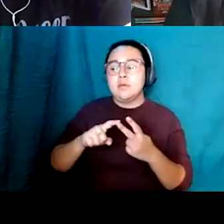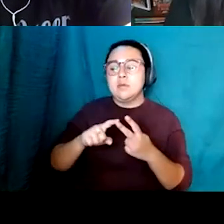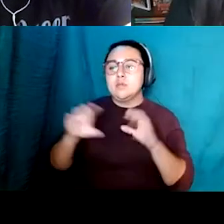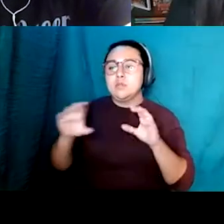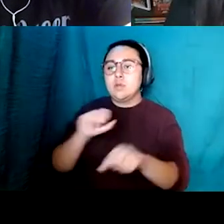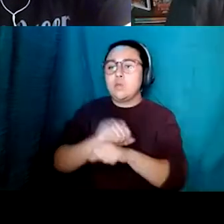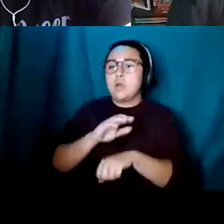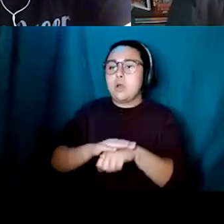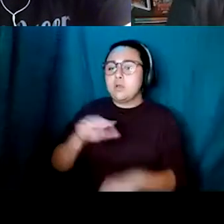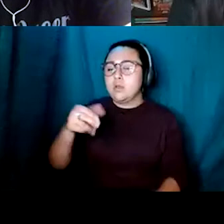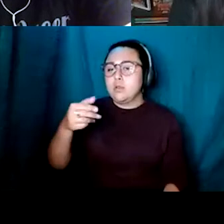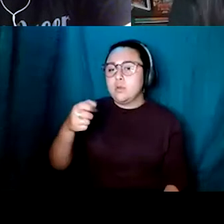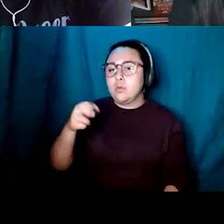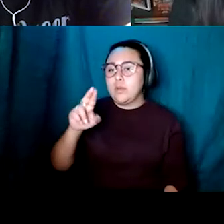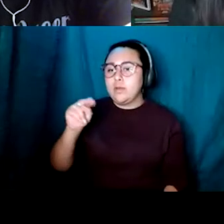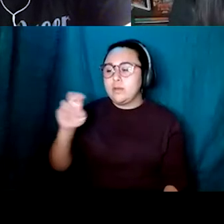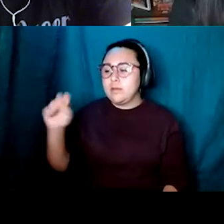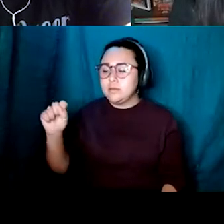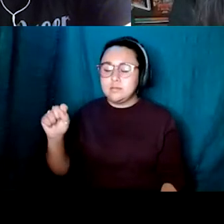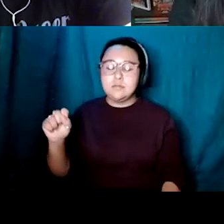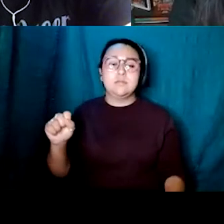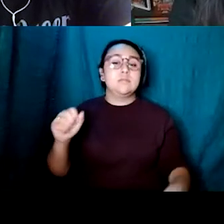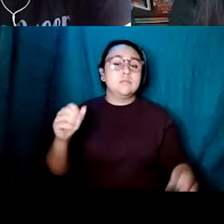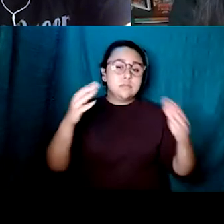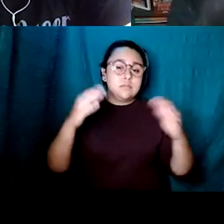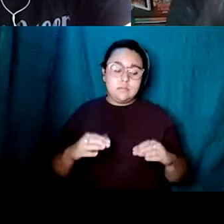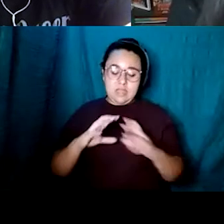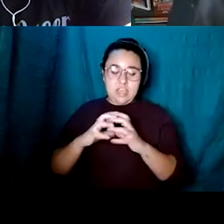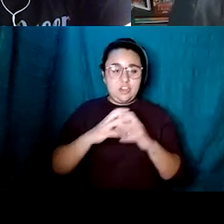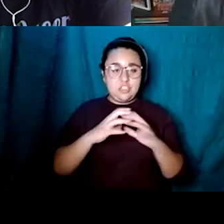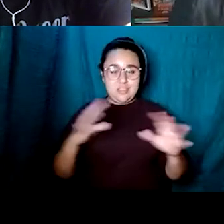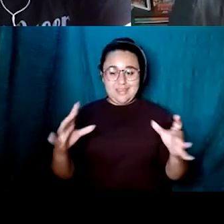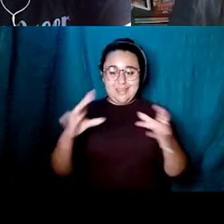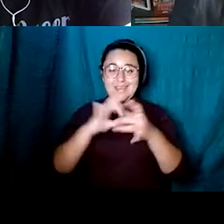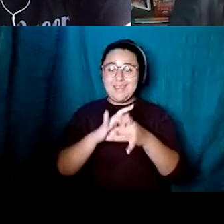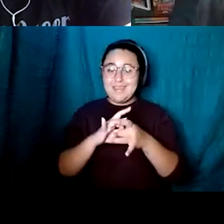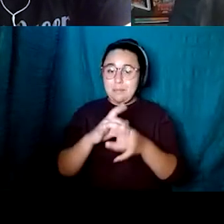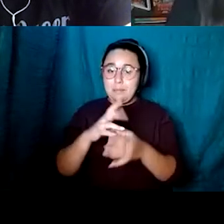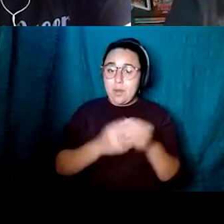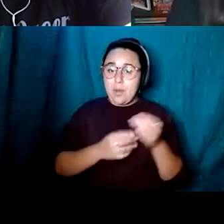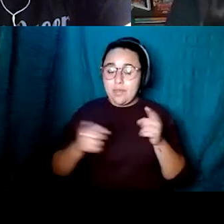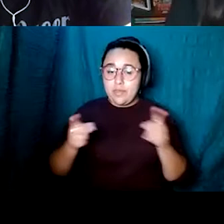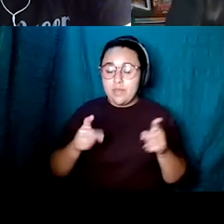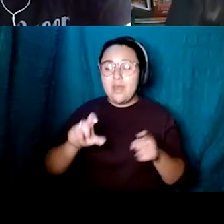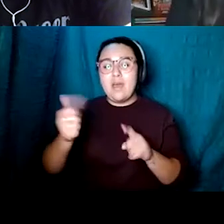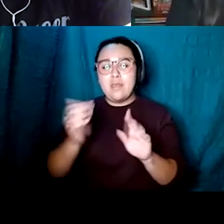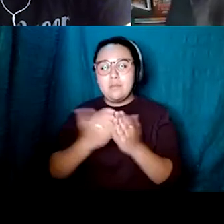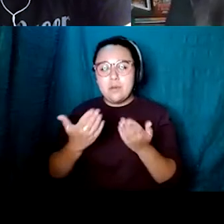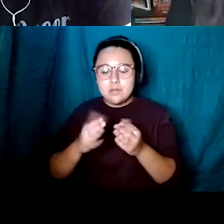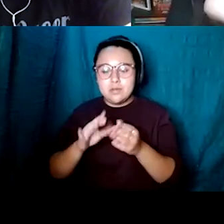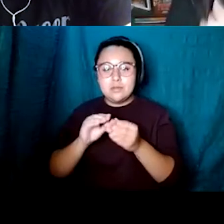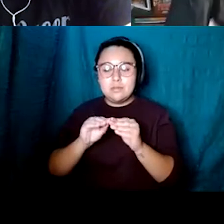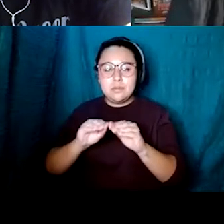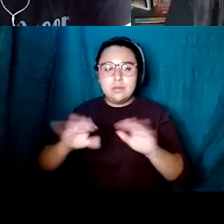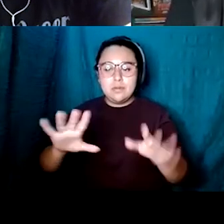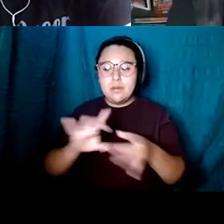now the intersection was coming together, and there are other books coming out about fatness and queerness. We just